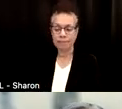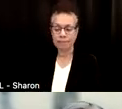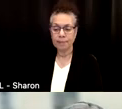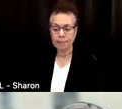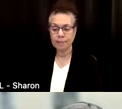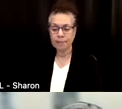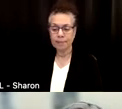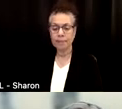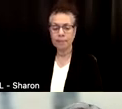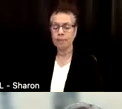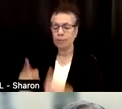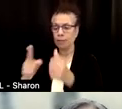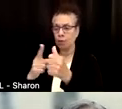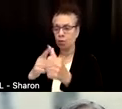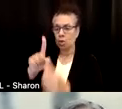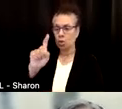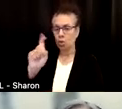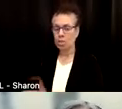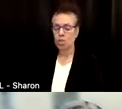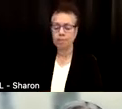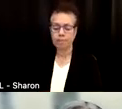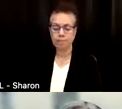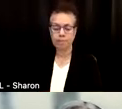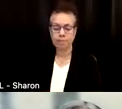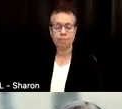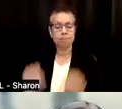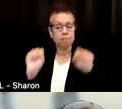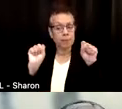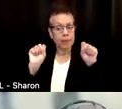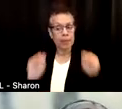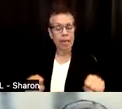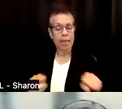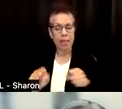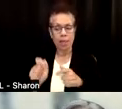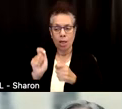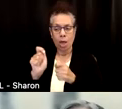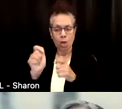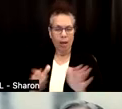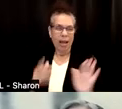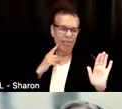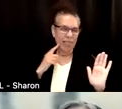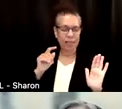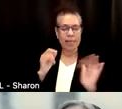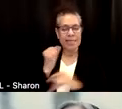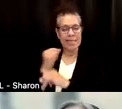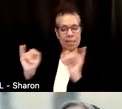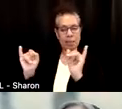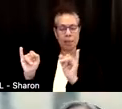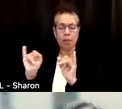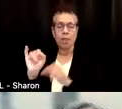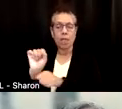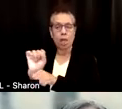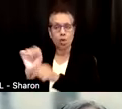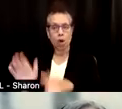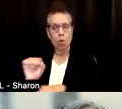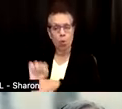The first question is, can a contractor, and I believe they mean independent contractor, work more than 5